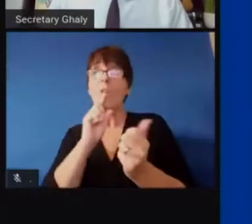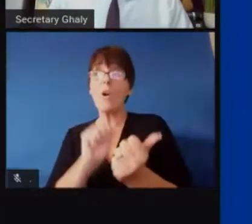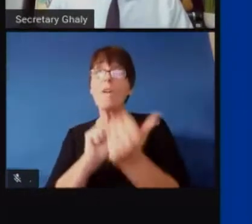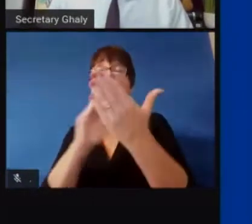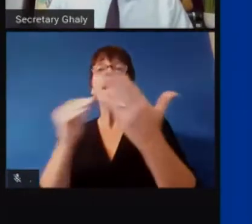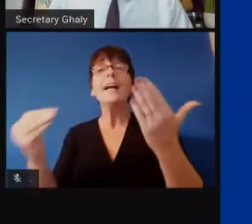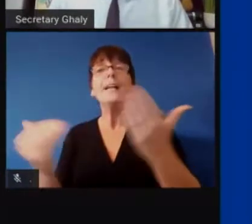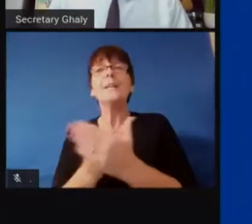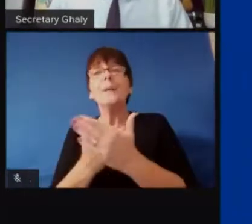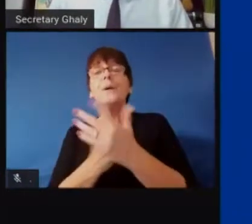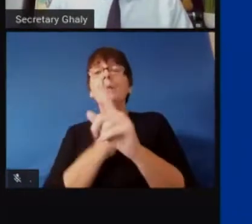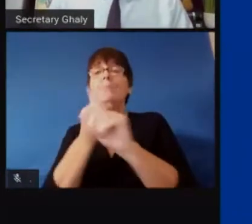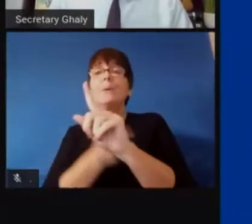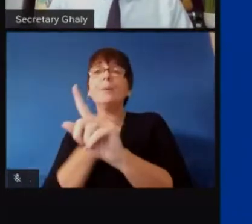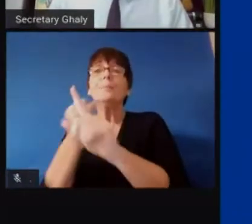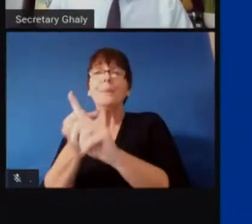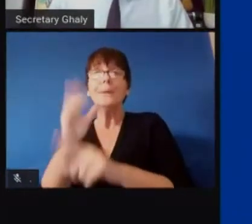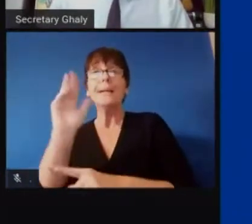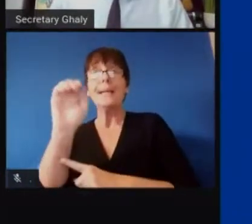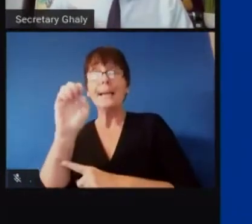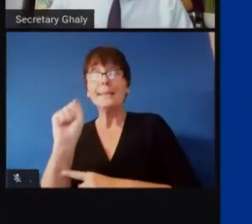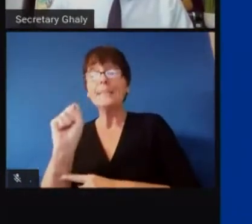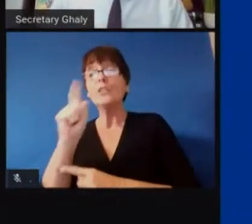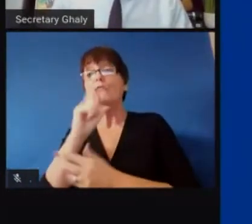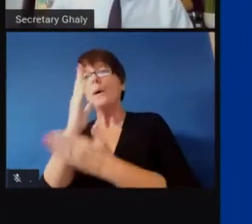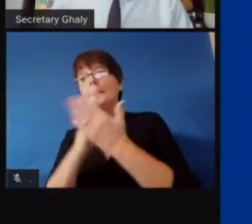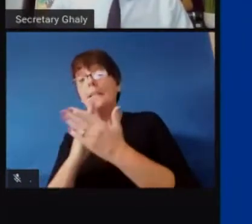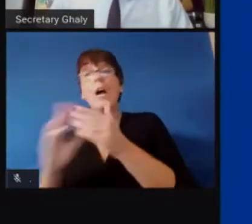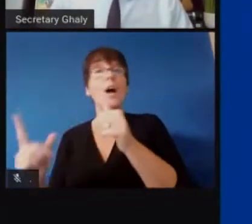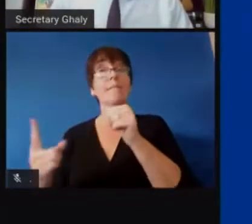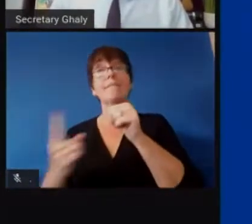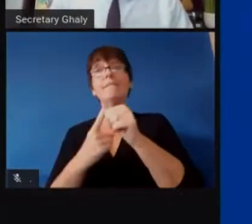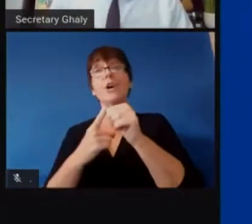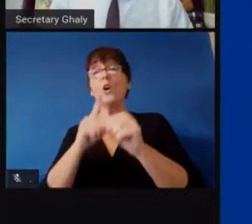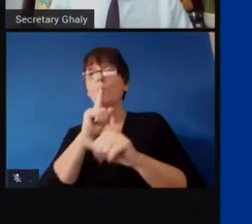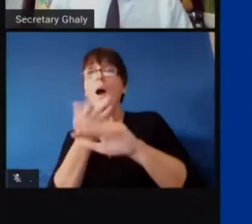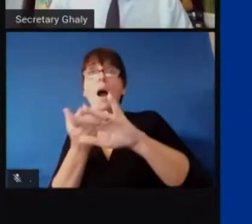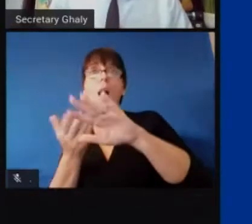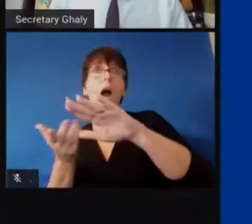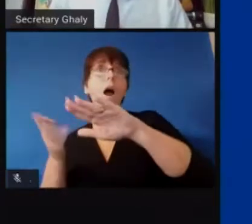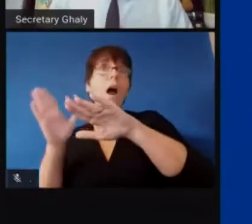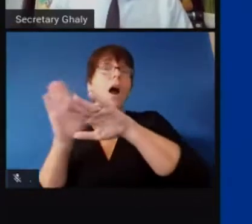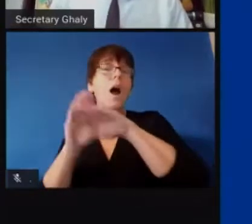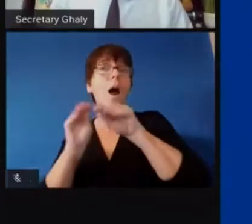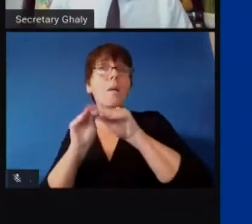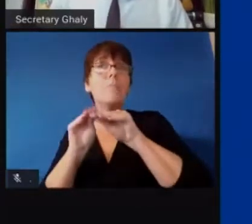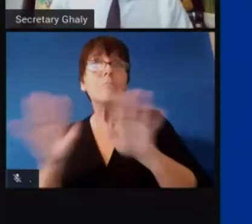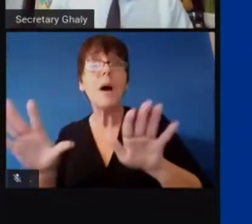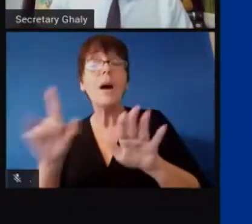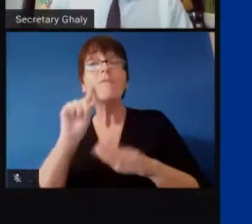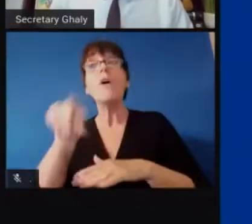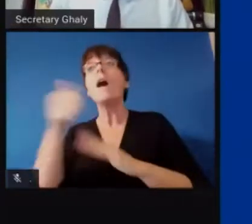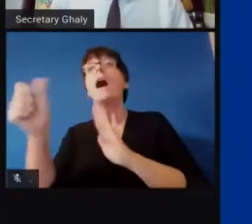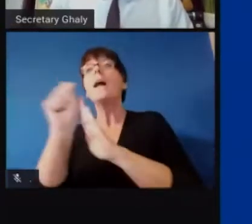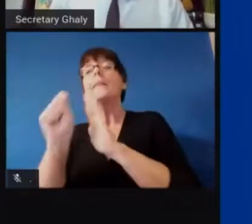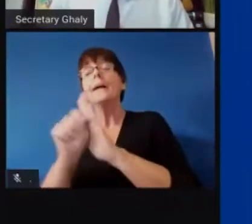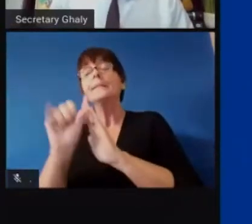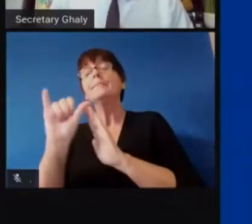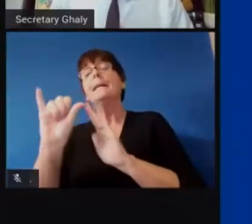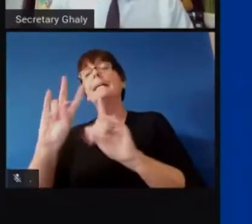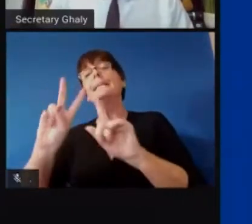waves of cases. These are, for some, their first real increase in surges, and for many other states, it's their